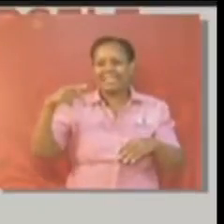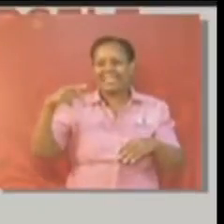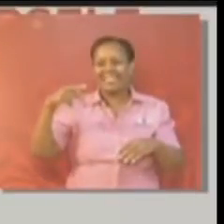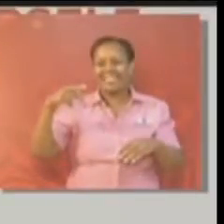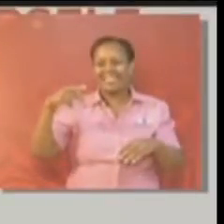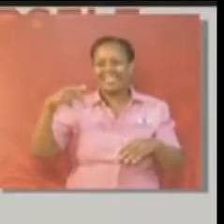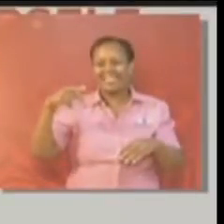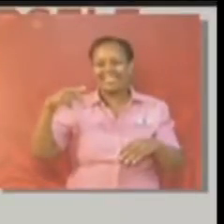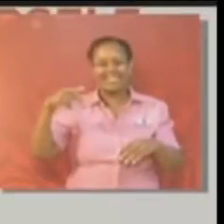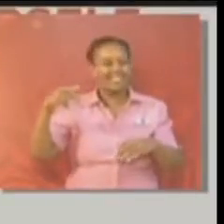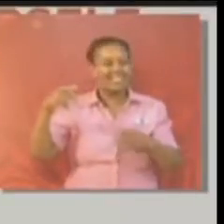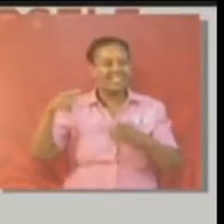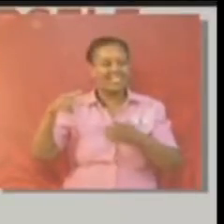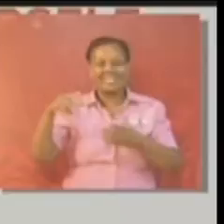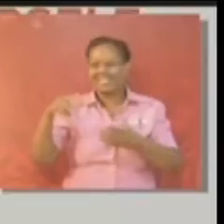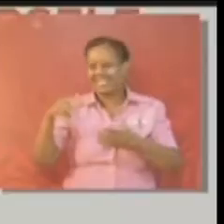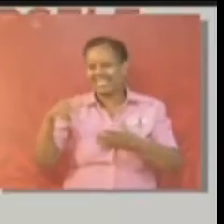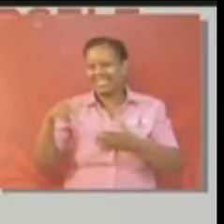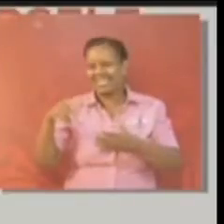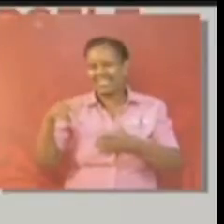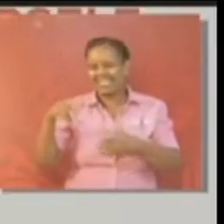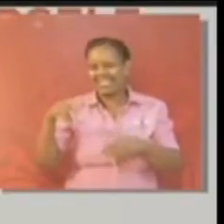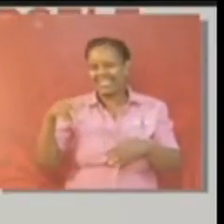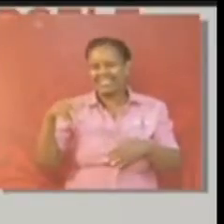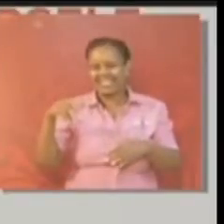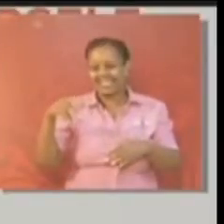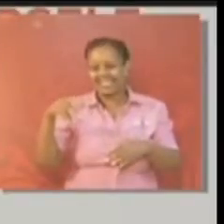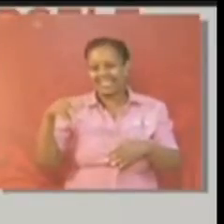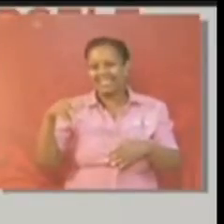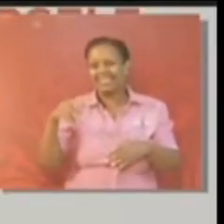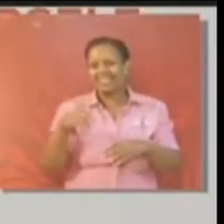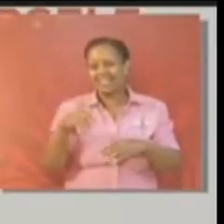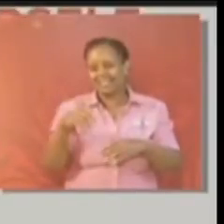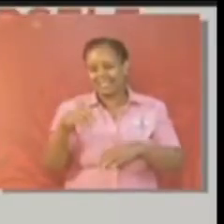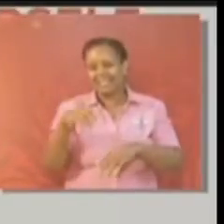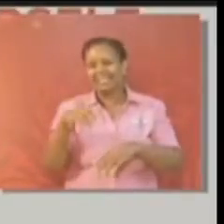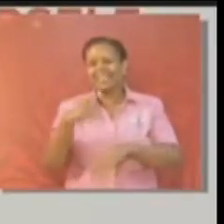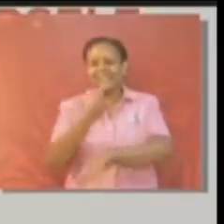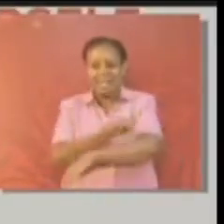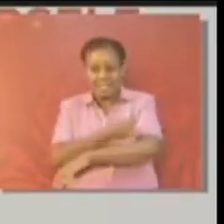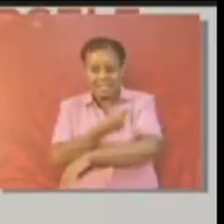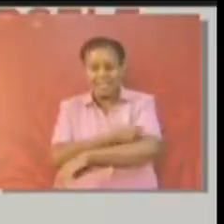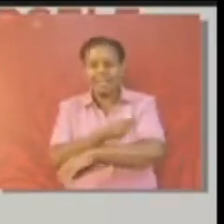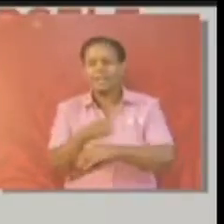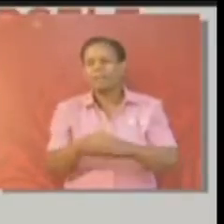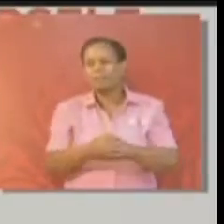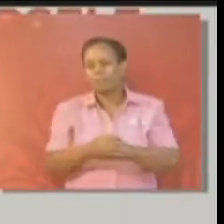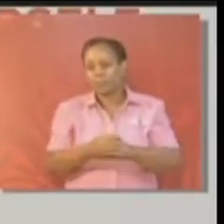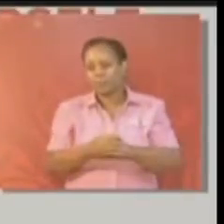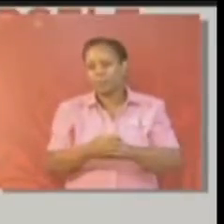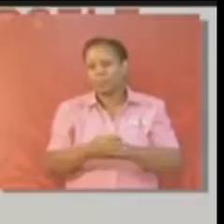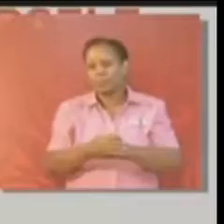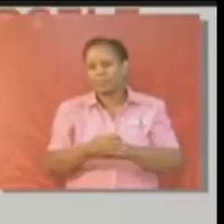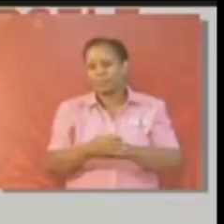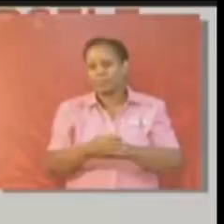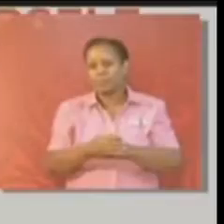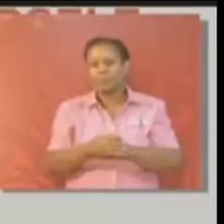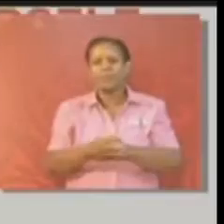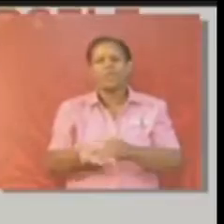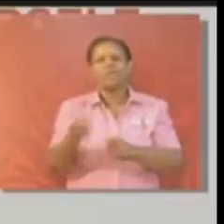2 people who have known allergies and who walk around with their